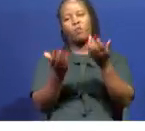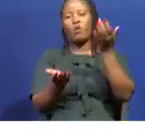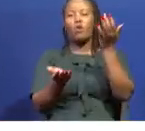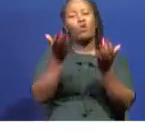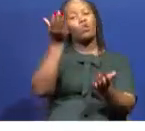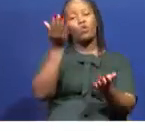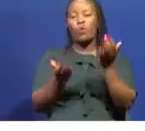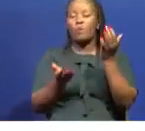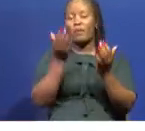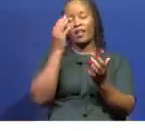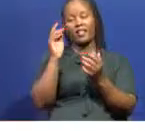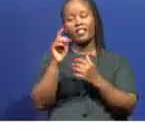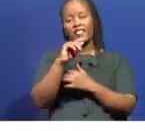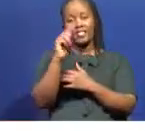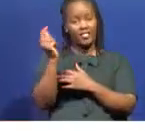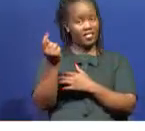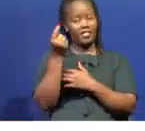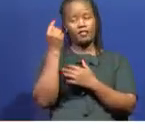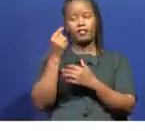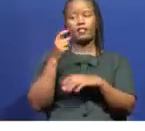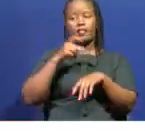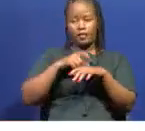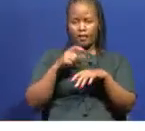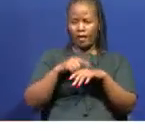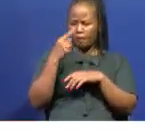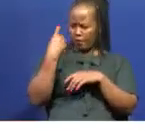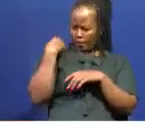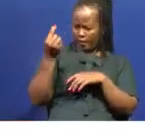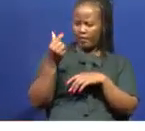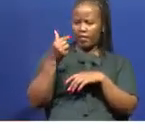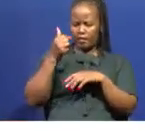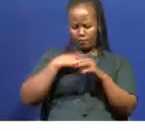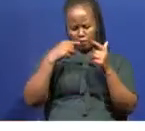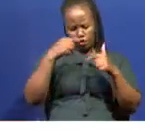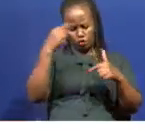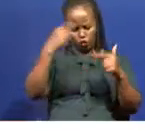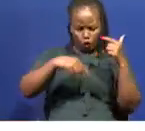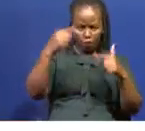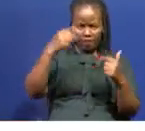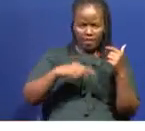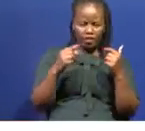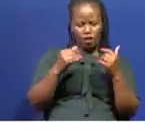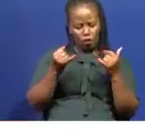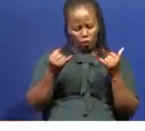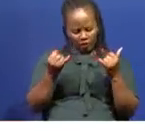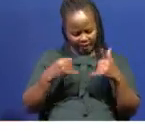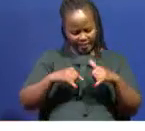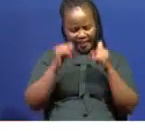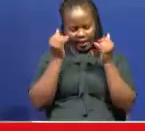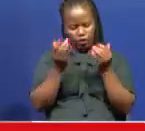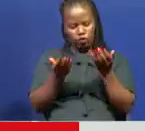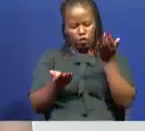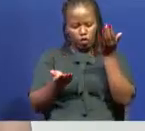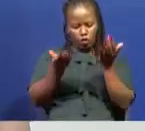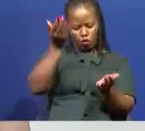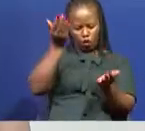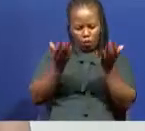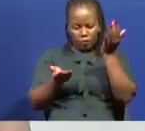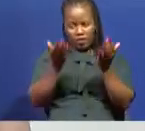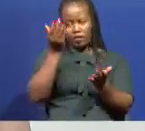It's very, very high. So for me, when I was competing yesterday, I was comparing that performance with South